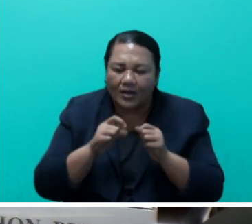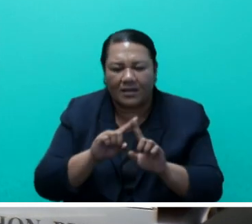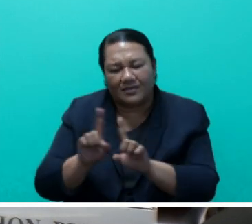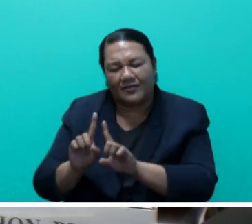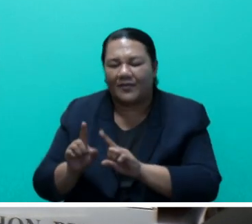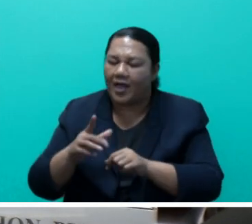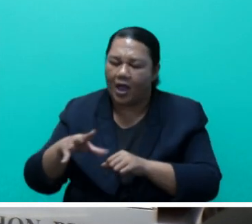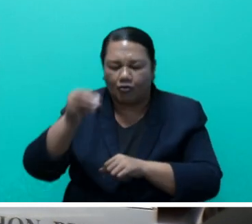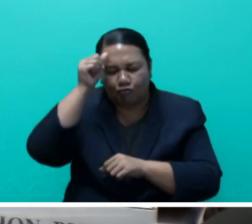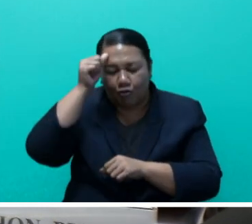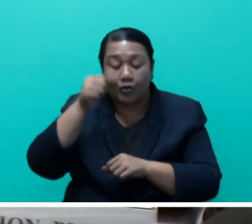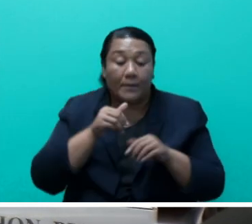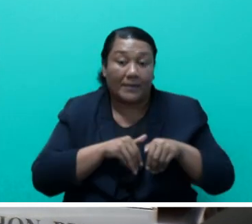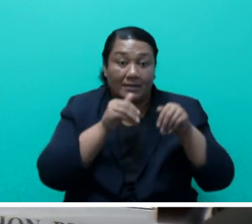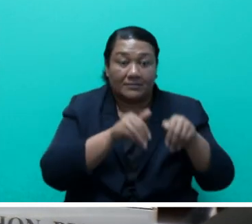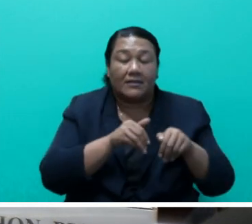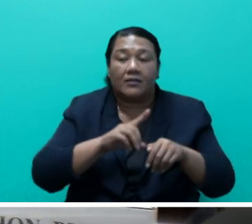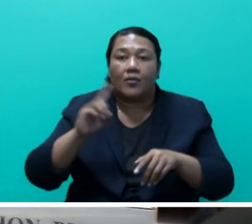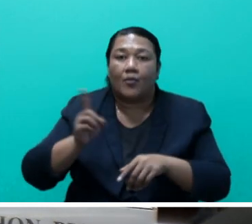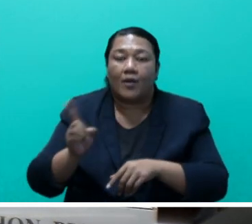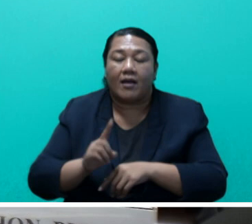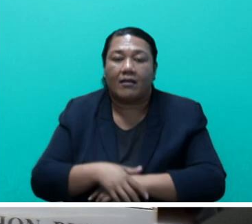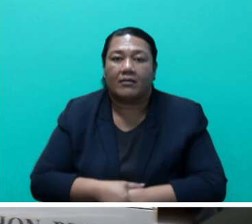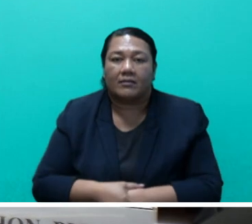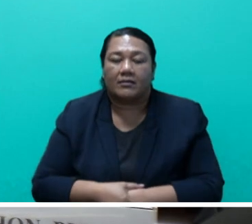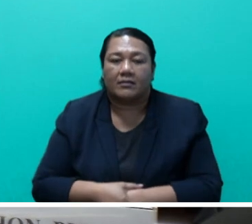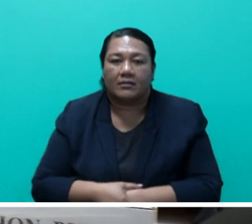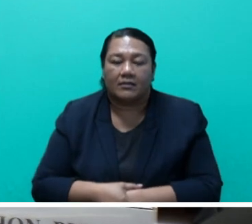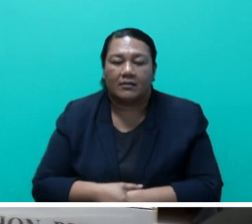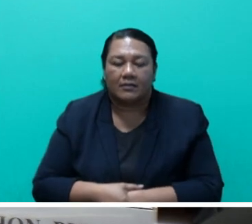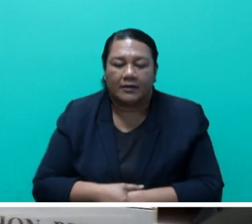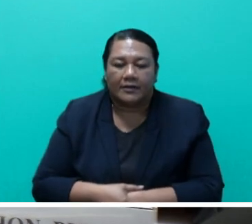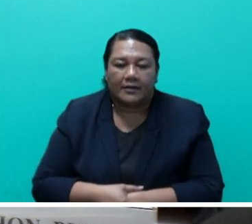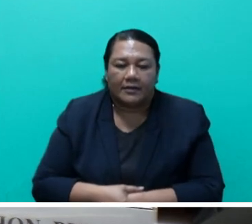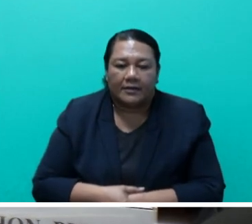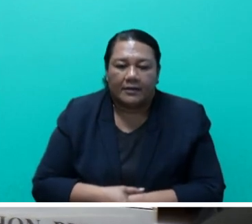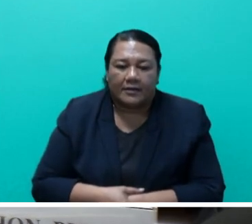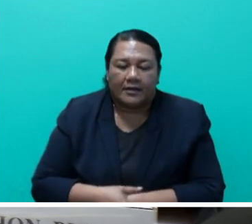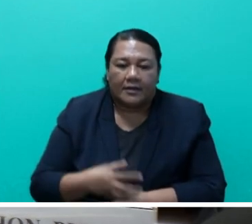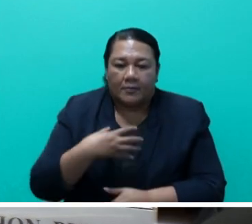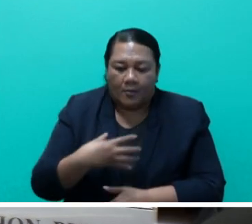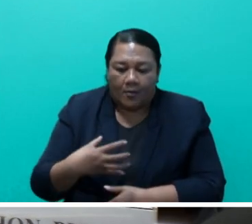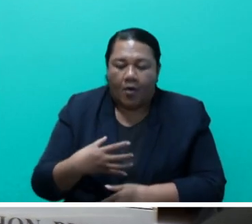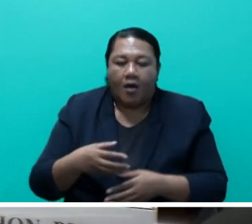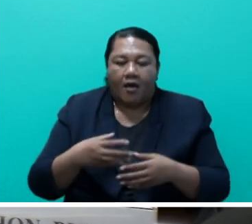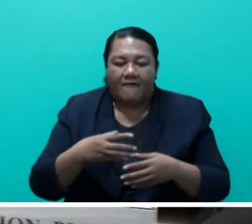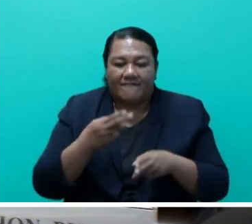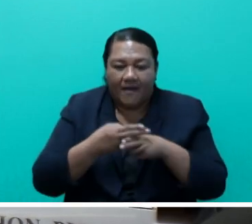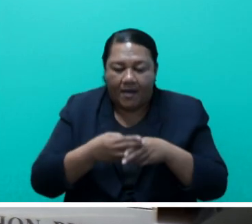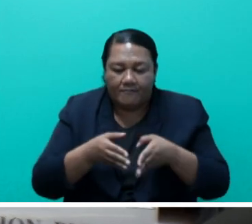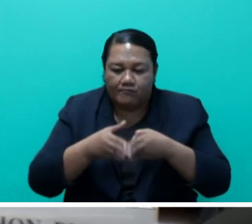the participants gain insight of the methods to enhance cane activity, model farm setup, fertilizer